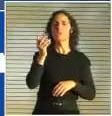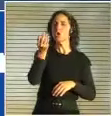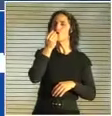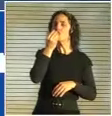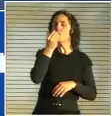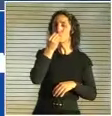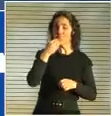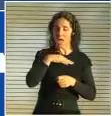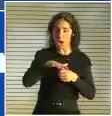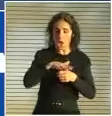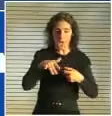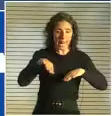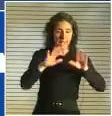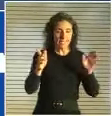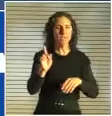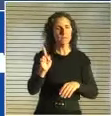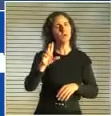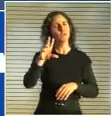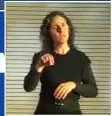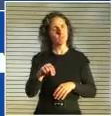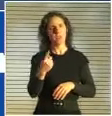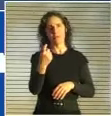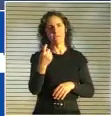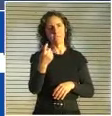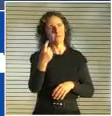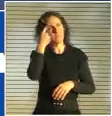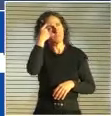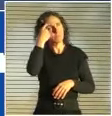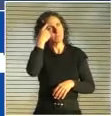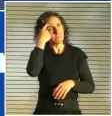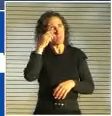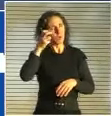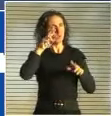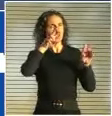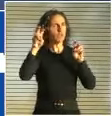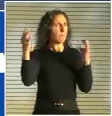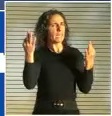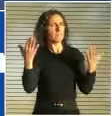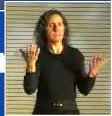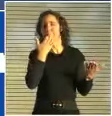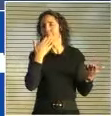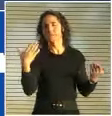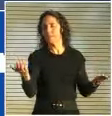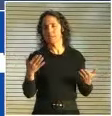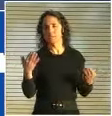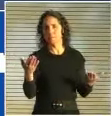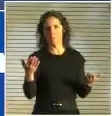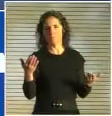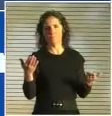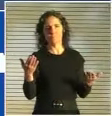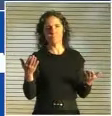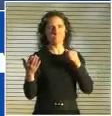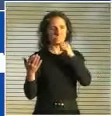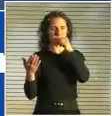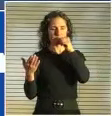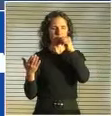very well be involved in refurbishing those case goods or creating those case goods, right? The biggest challenge that is faced is